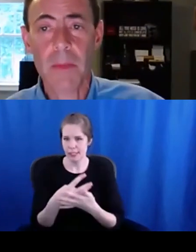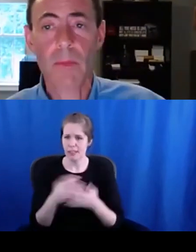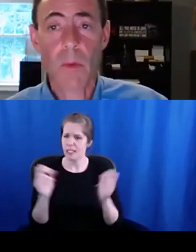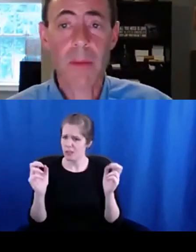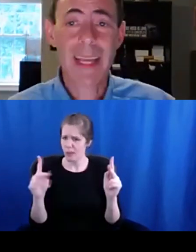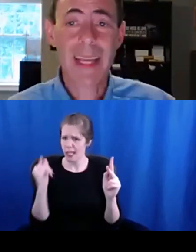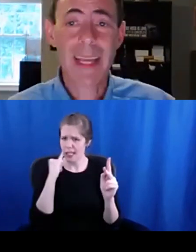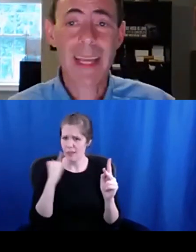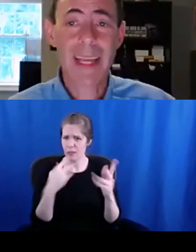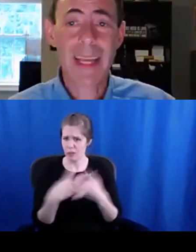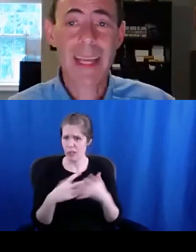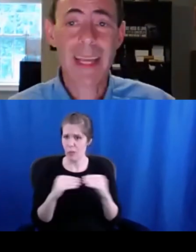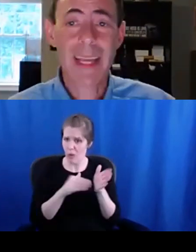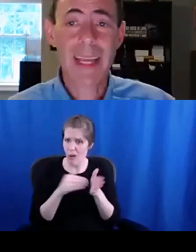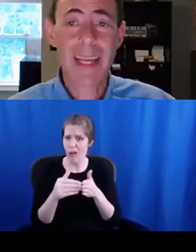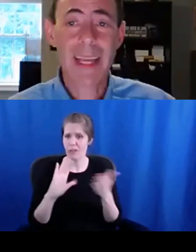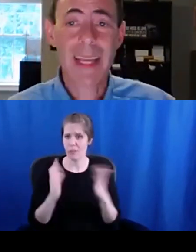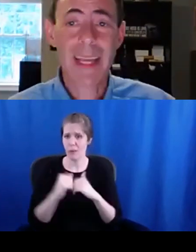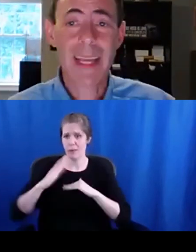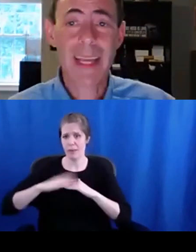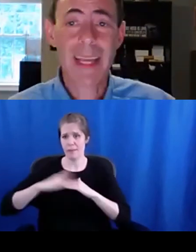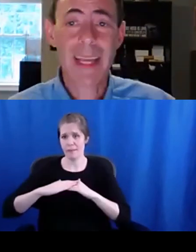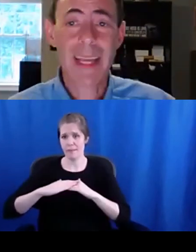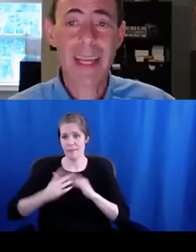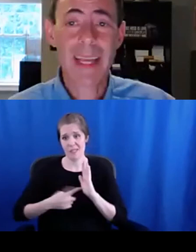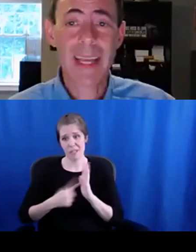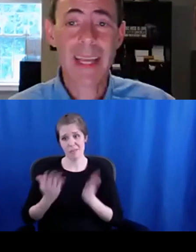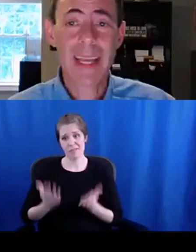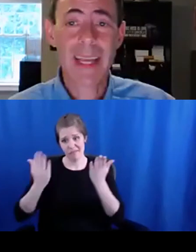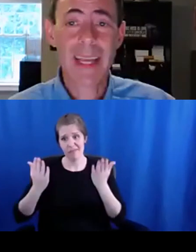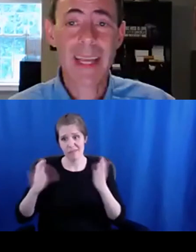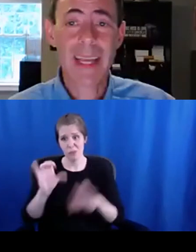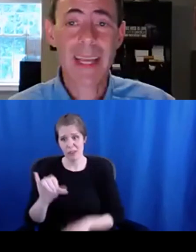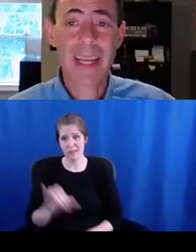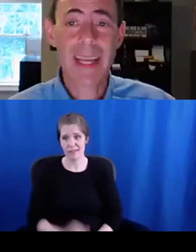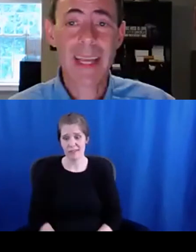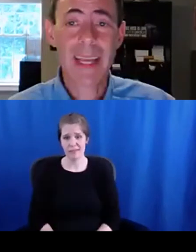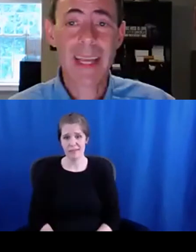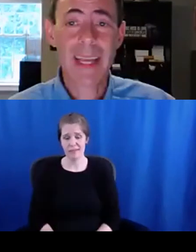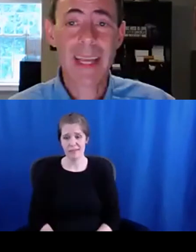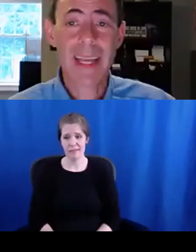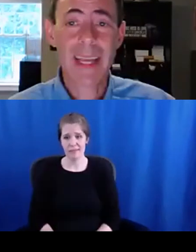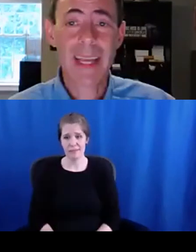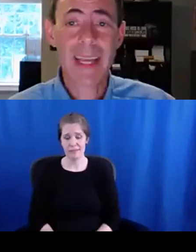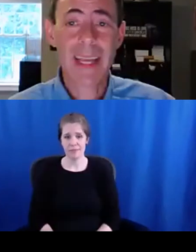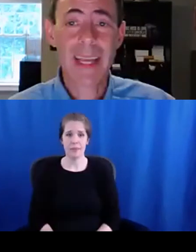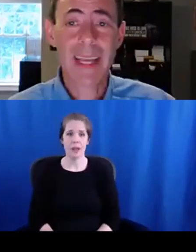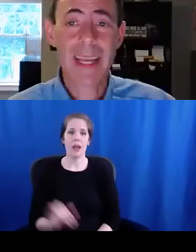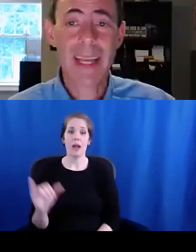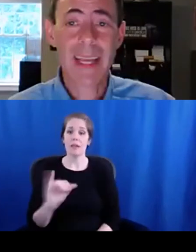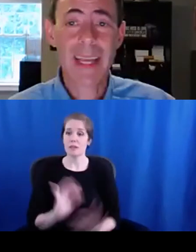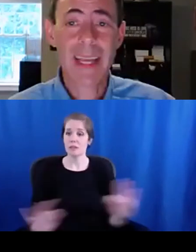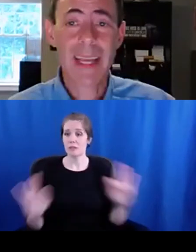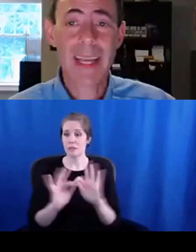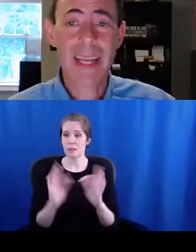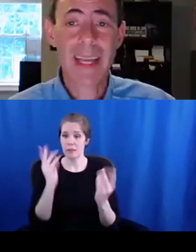minimum requirement and actually do that sometimes at our own expense, but it's important. And it's also important to consider where